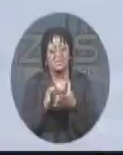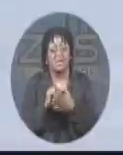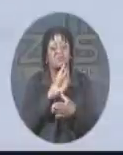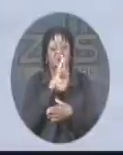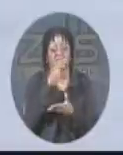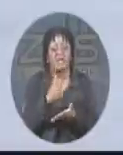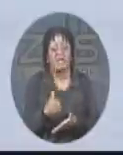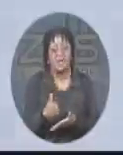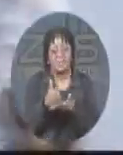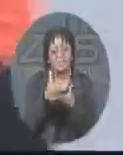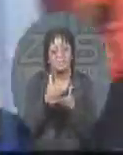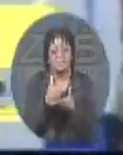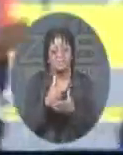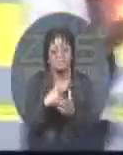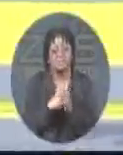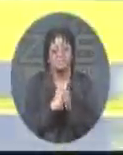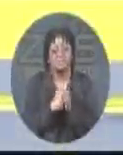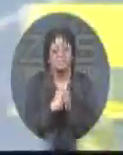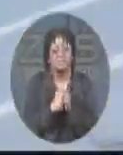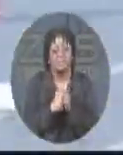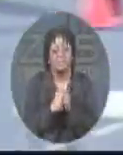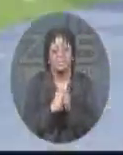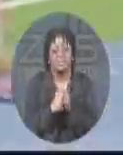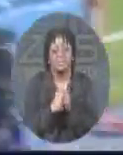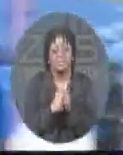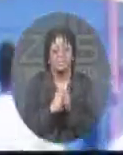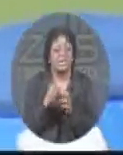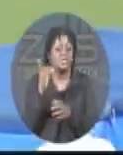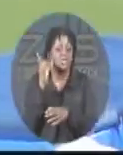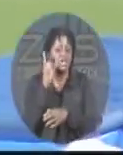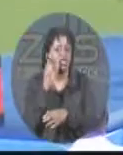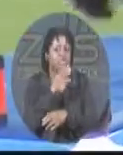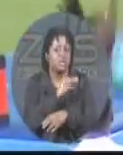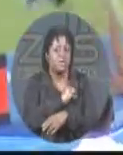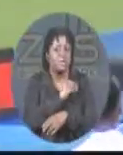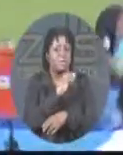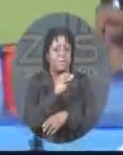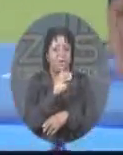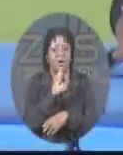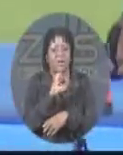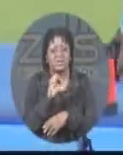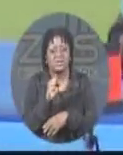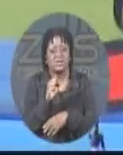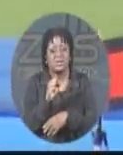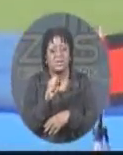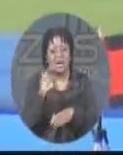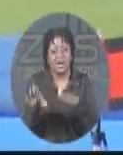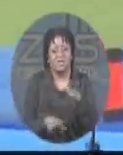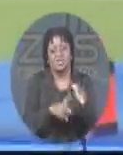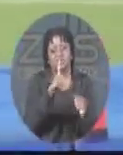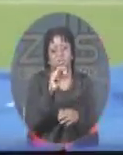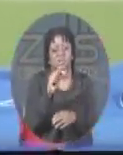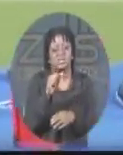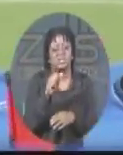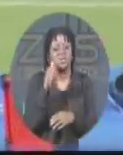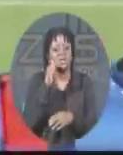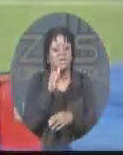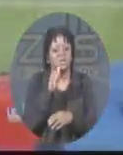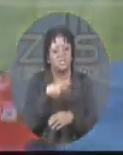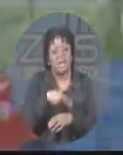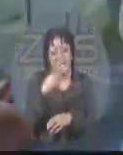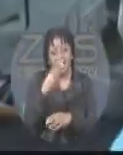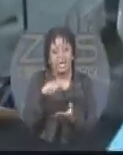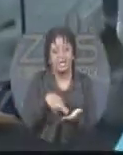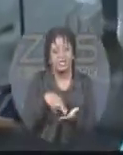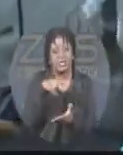me. Not to be outdone, the long-legged Deja Morse, 5 feet 8 in the under-20 girls high jump. Yes, I was